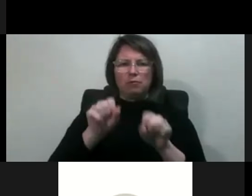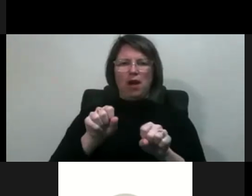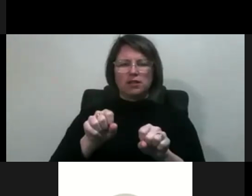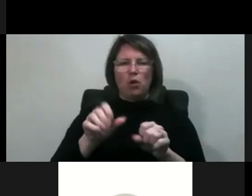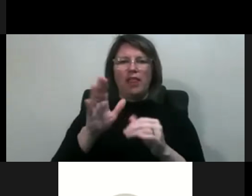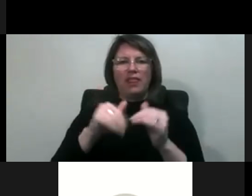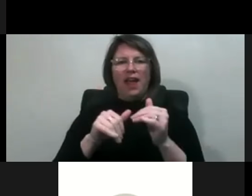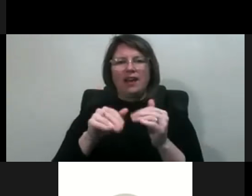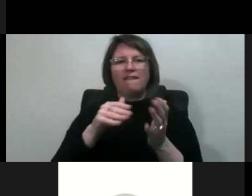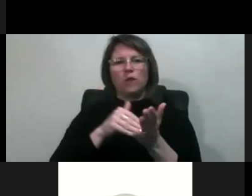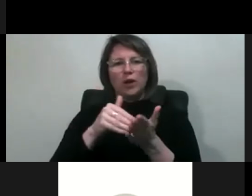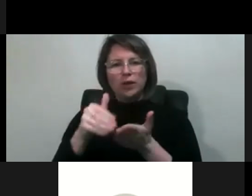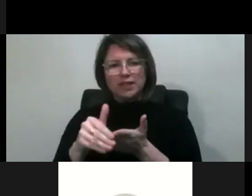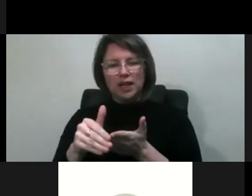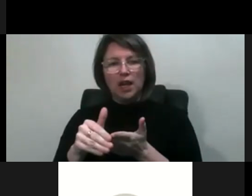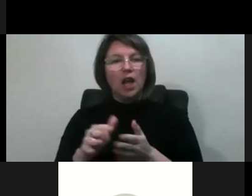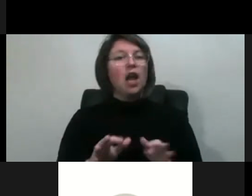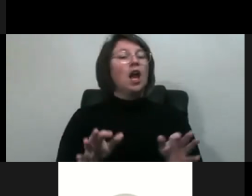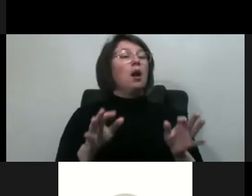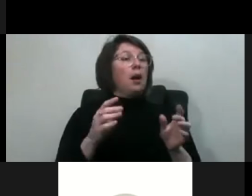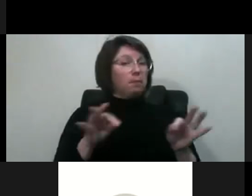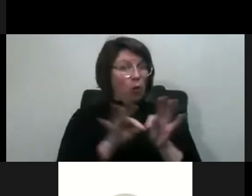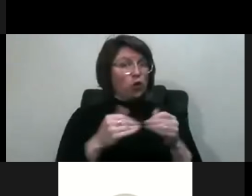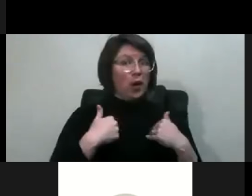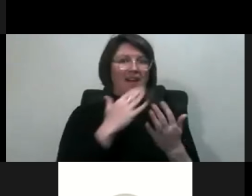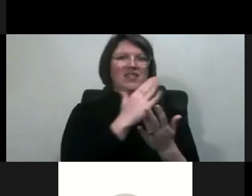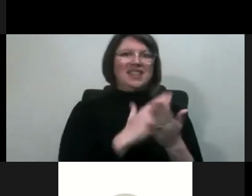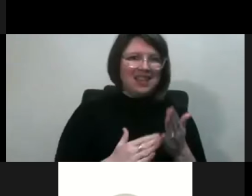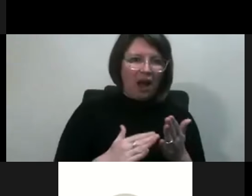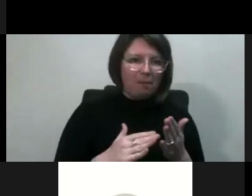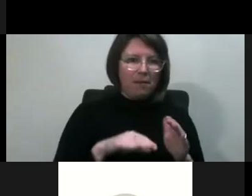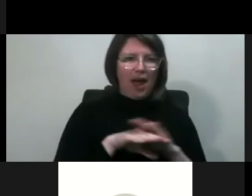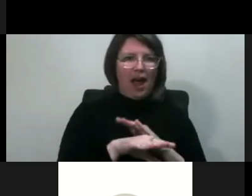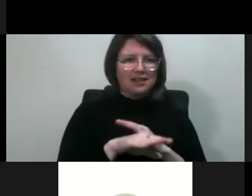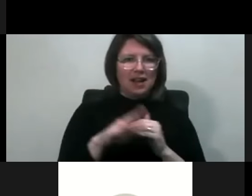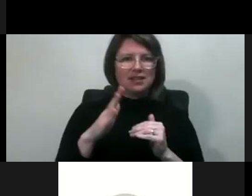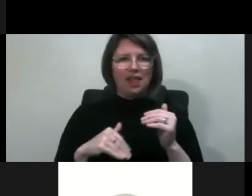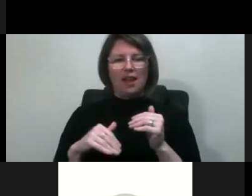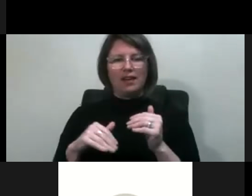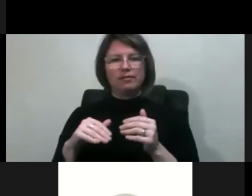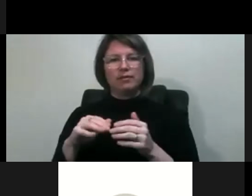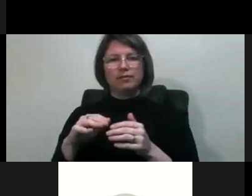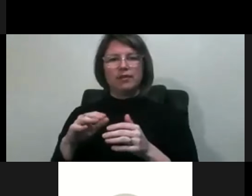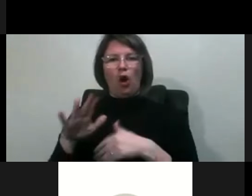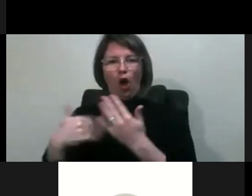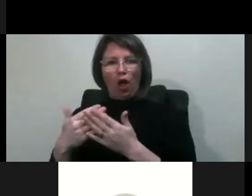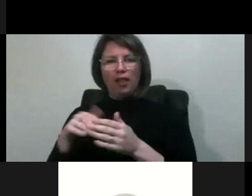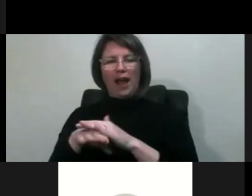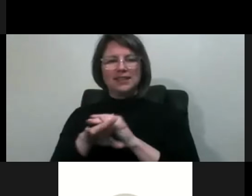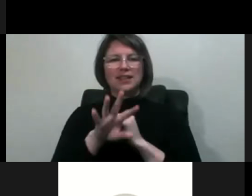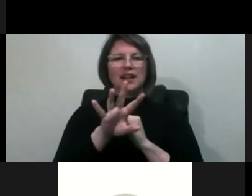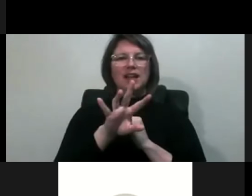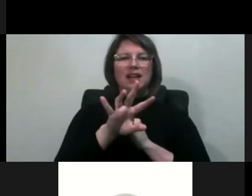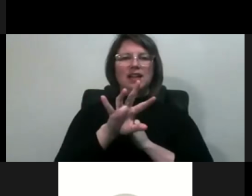or span, that it was important to have some access versus sort of losing all access. So 79 and